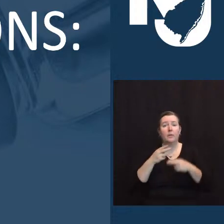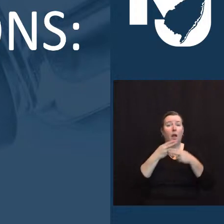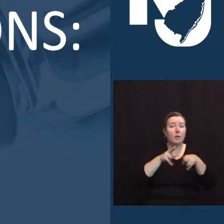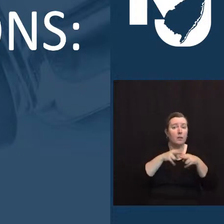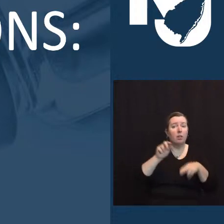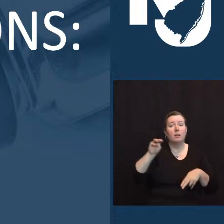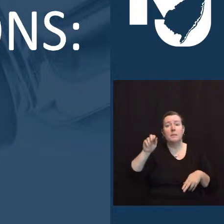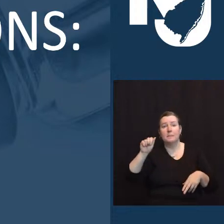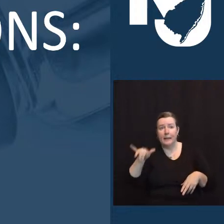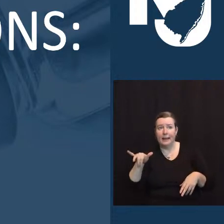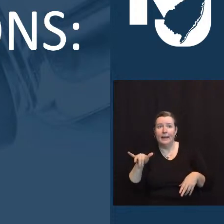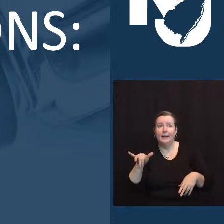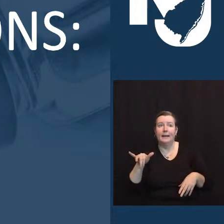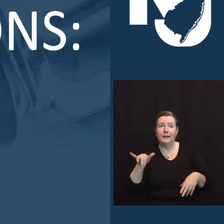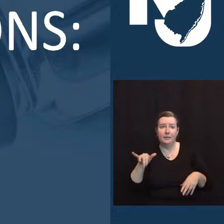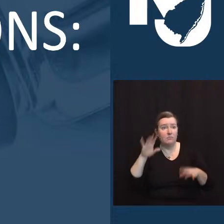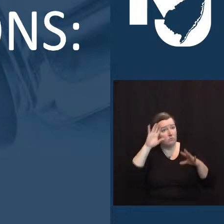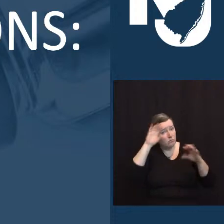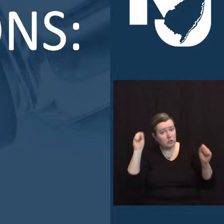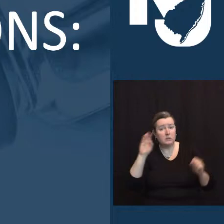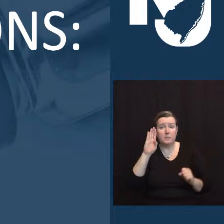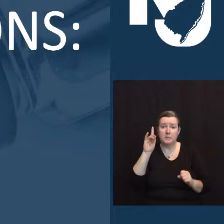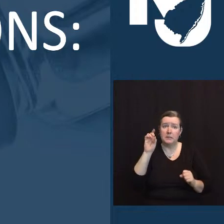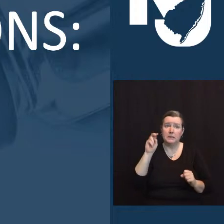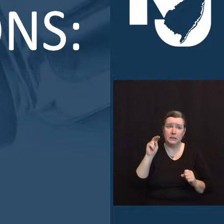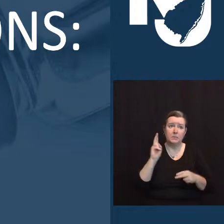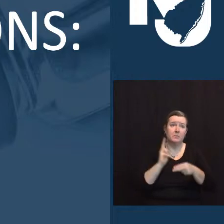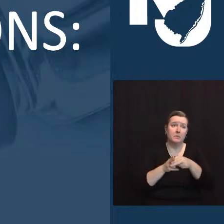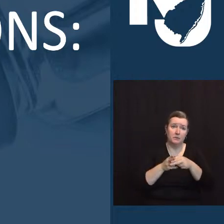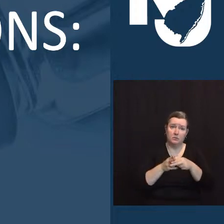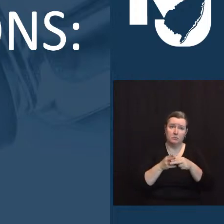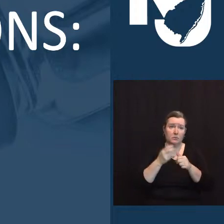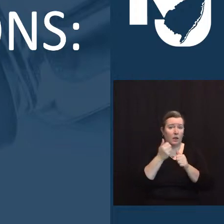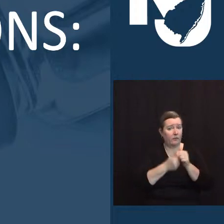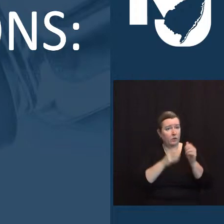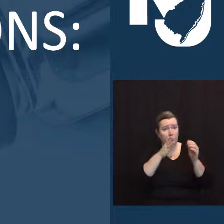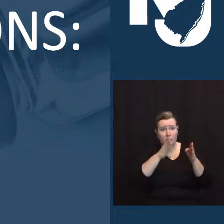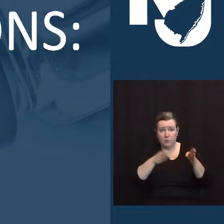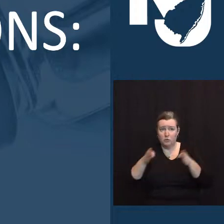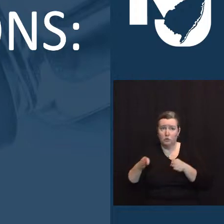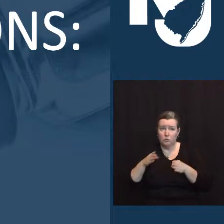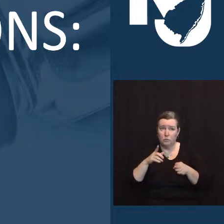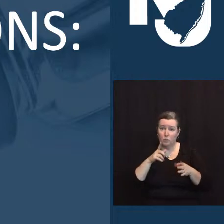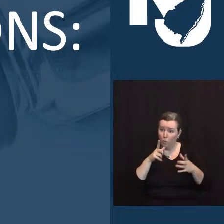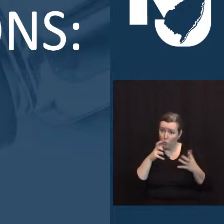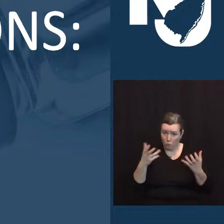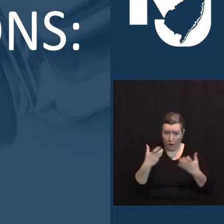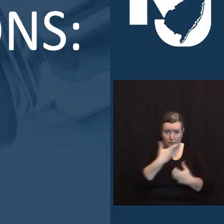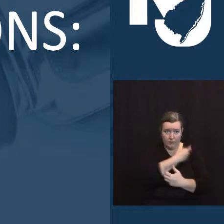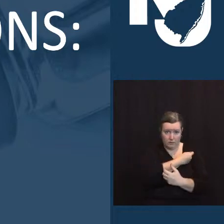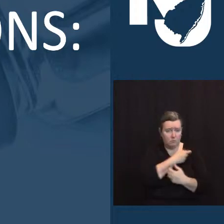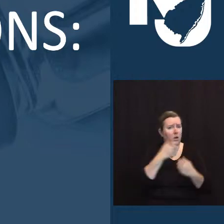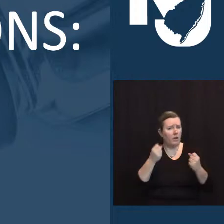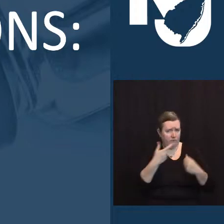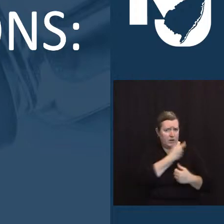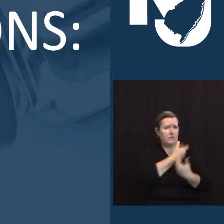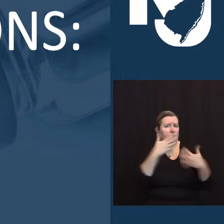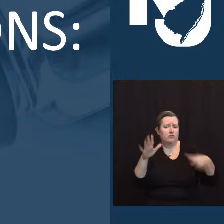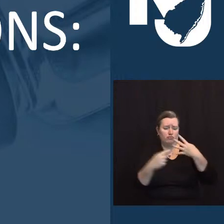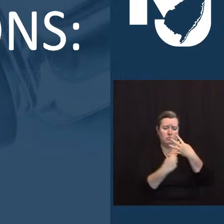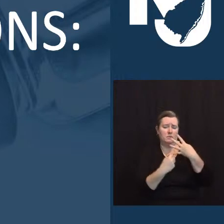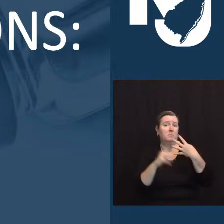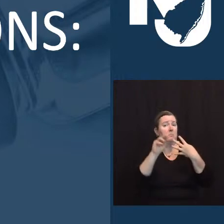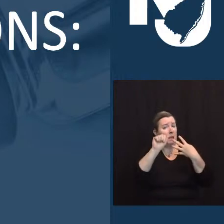vaccine, his commitment is to be able to get them that by the end of May. And we've been pointing to Memorial Day, I think, since the first day we spoke about vaccines. So